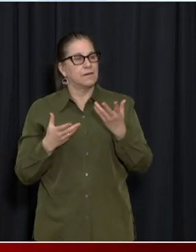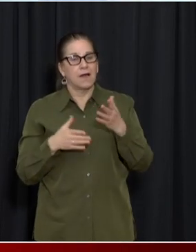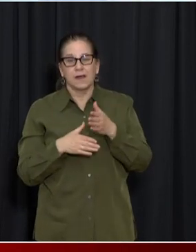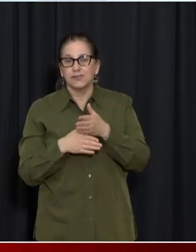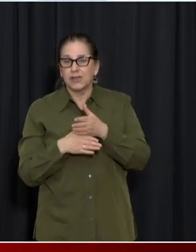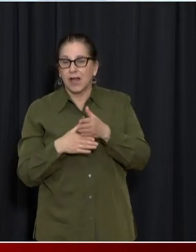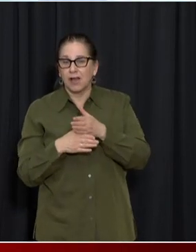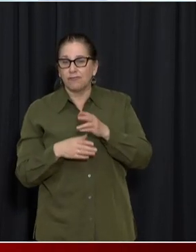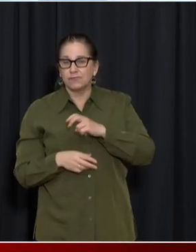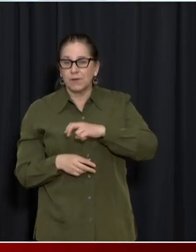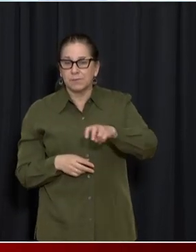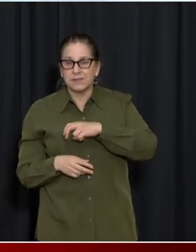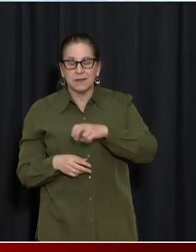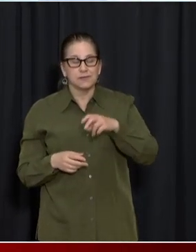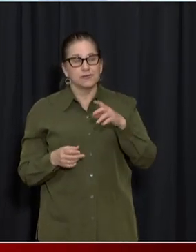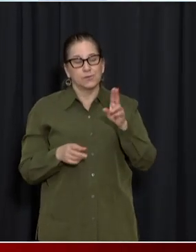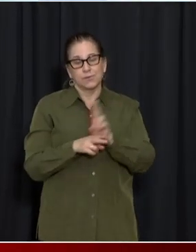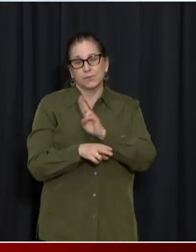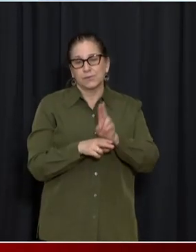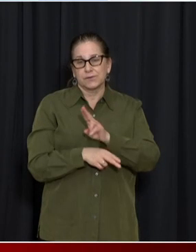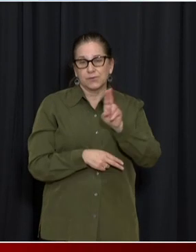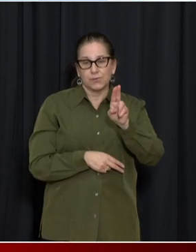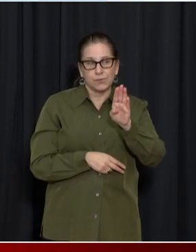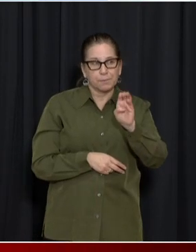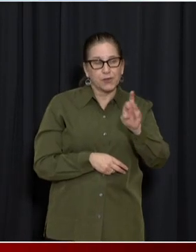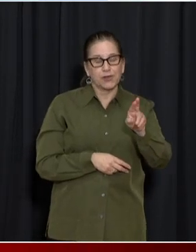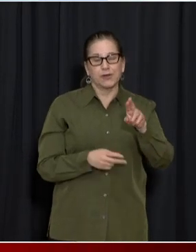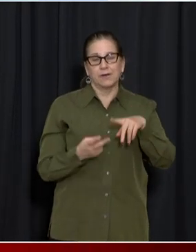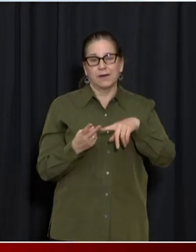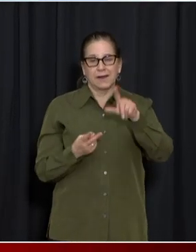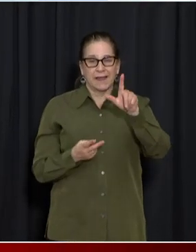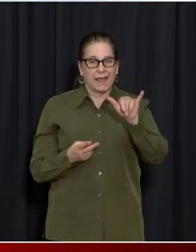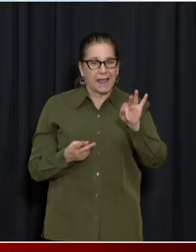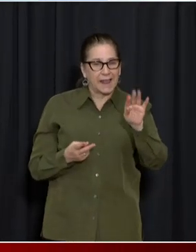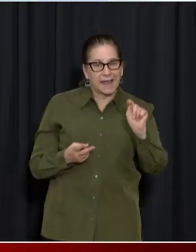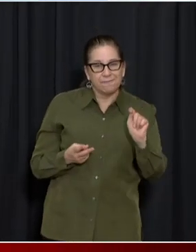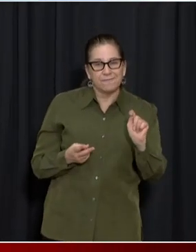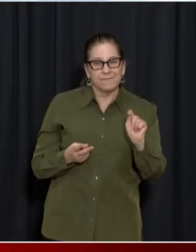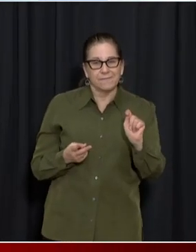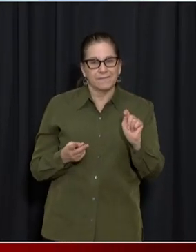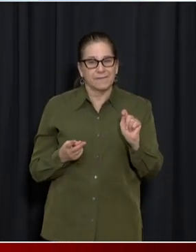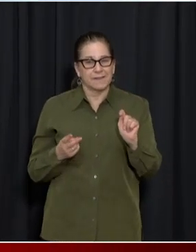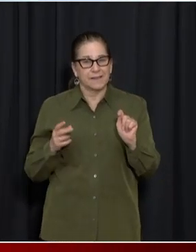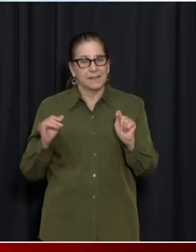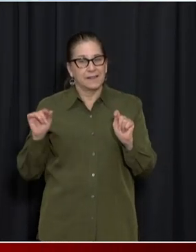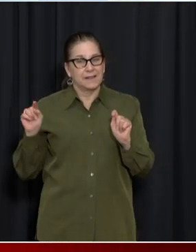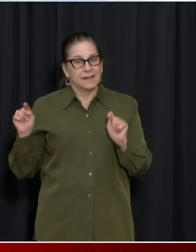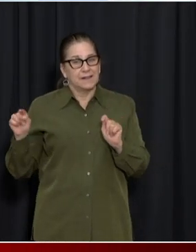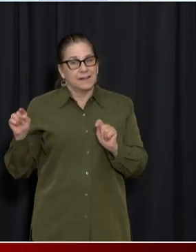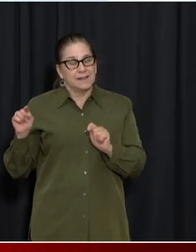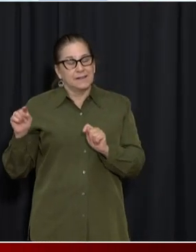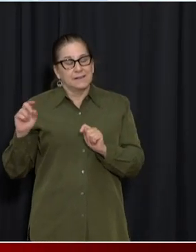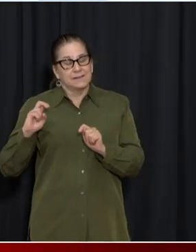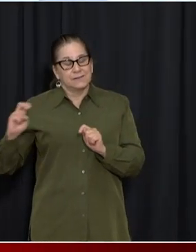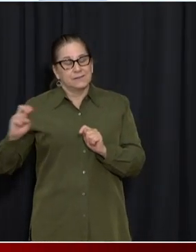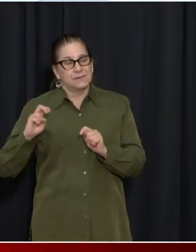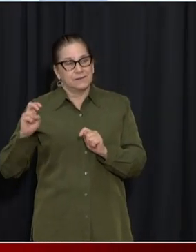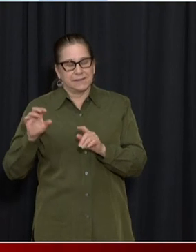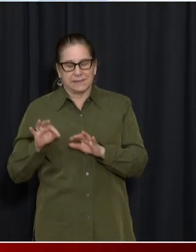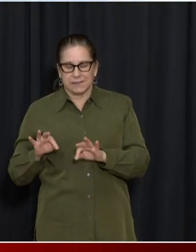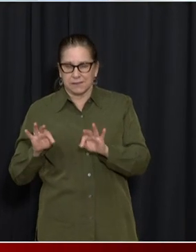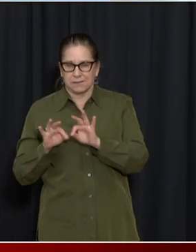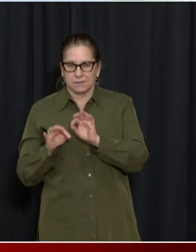advisory group recommends continuing the current posture in stage 1, with non-essential shared transit resuming in stage